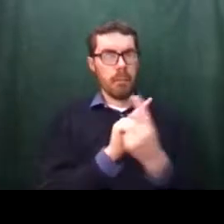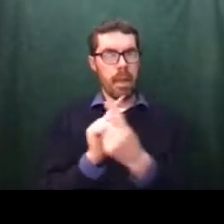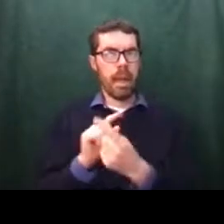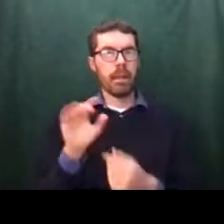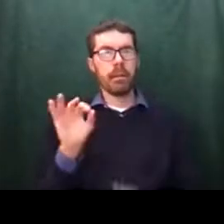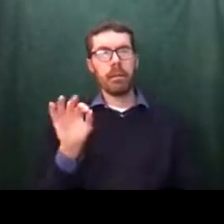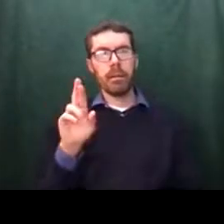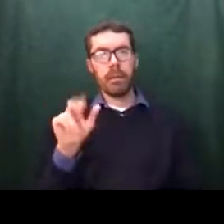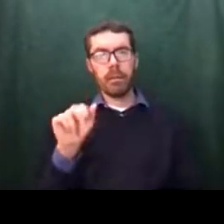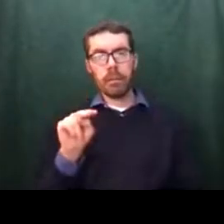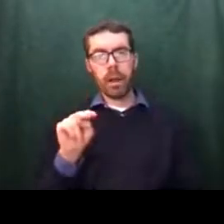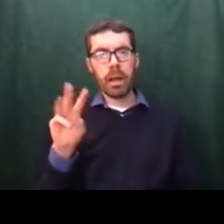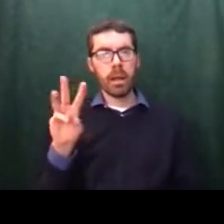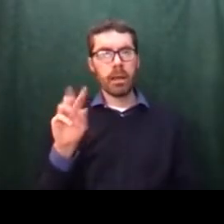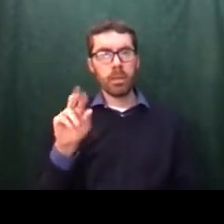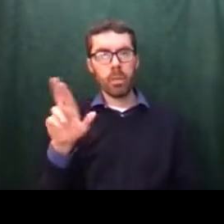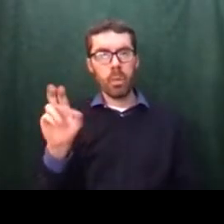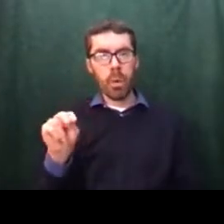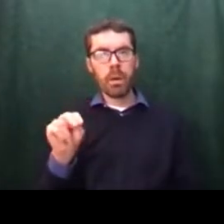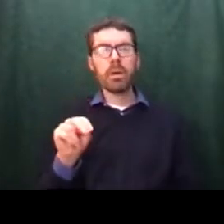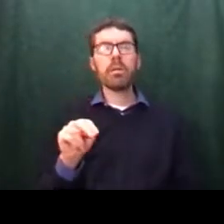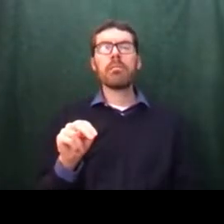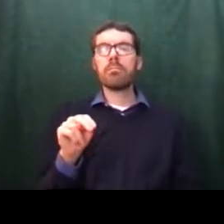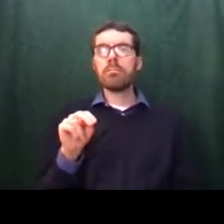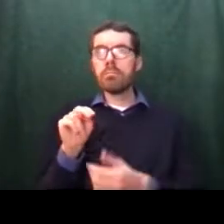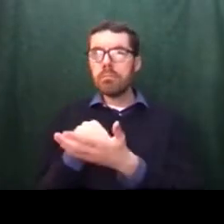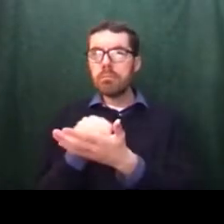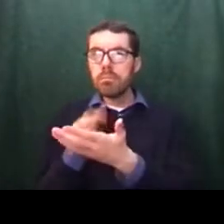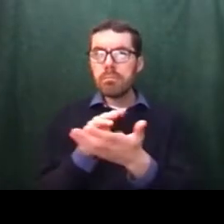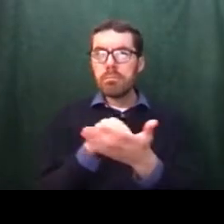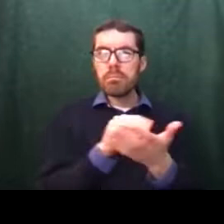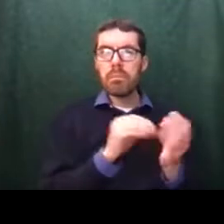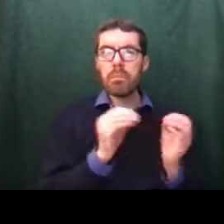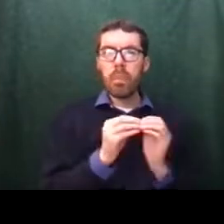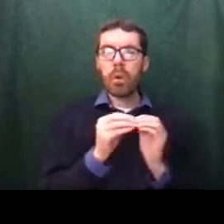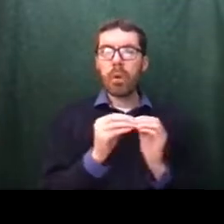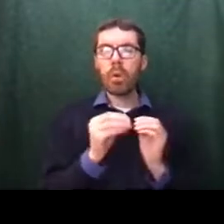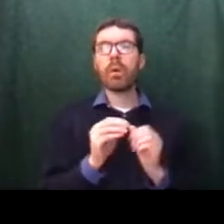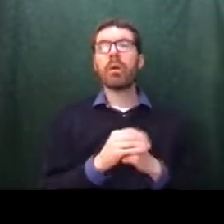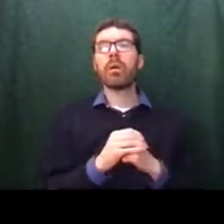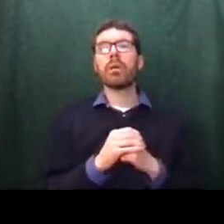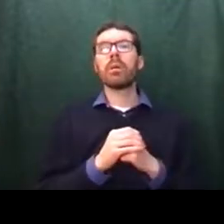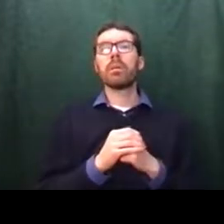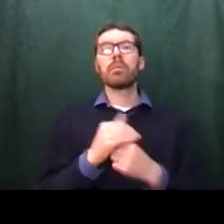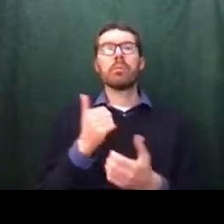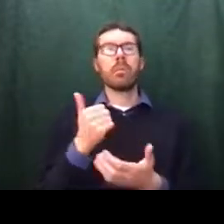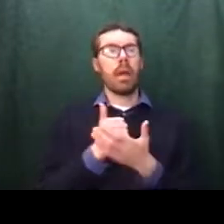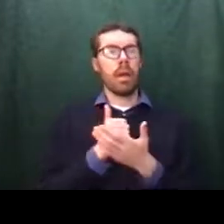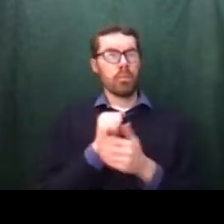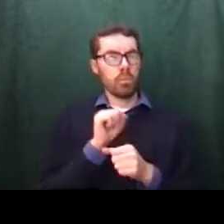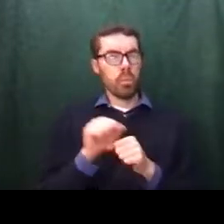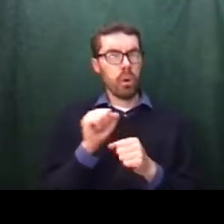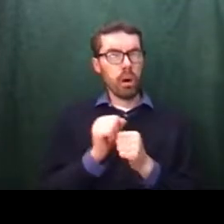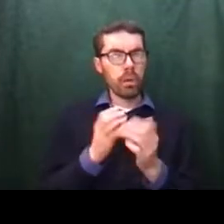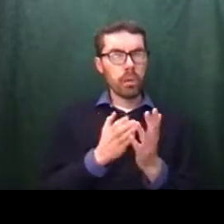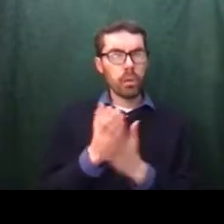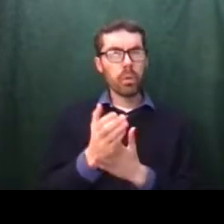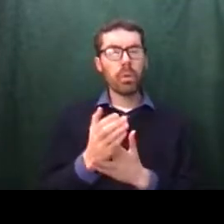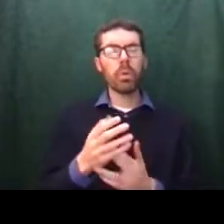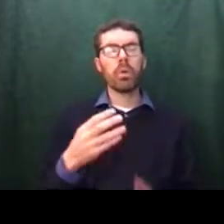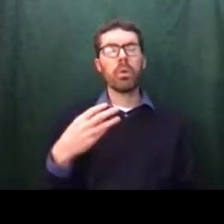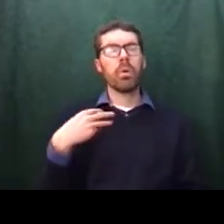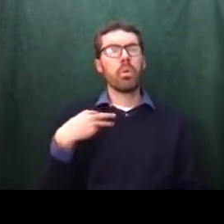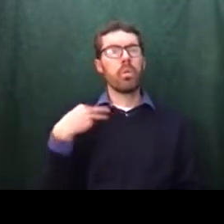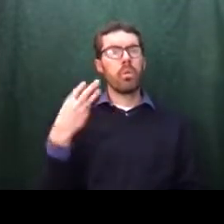met with many people to understand, and to work through how can Washington